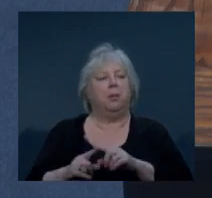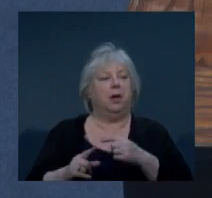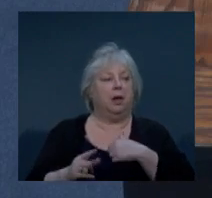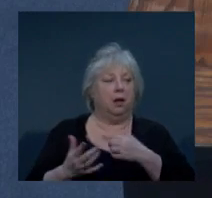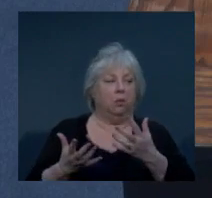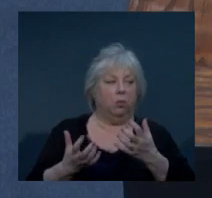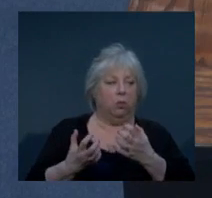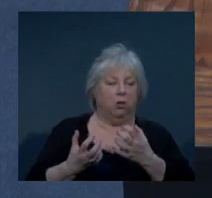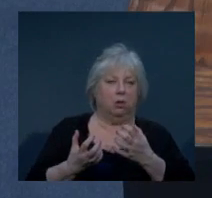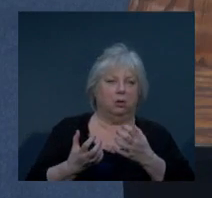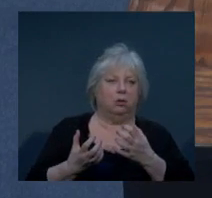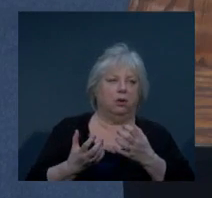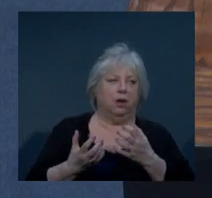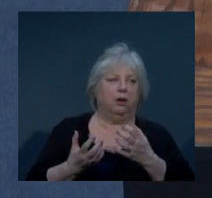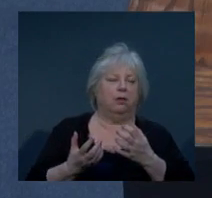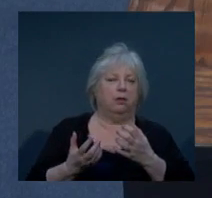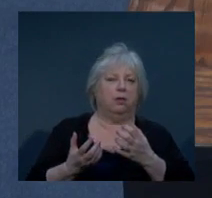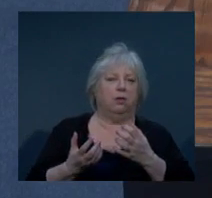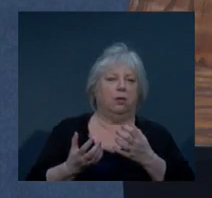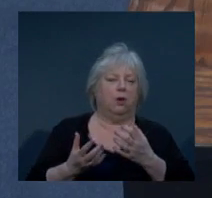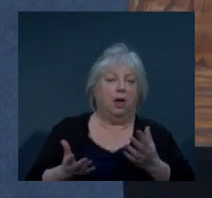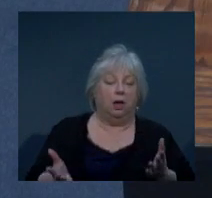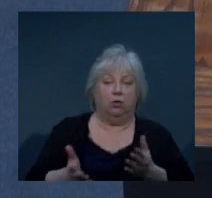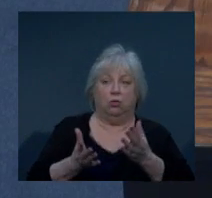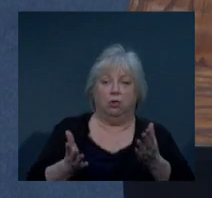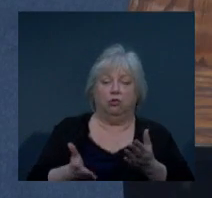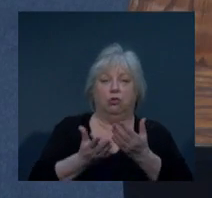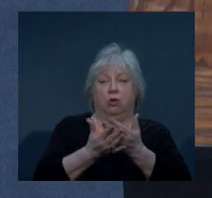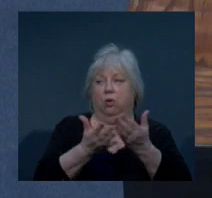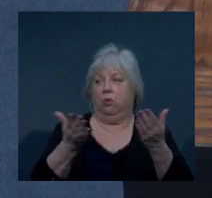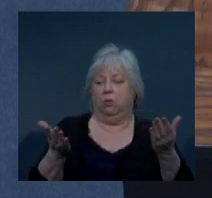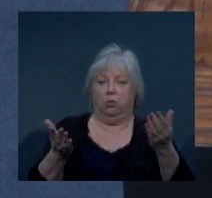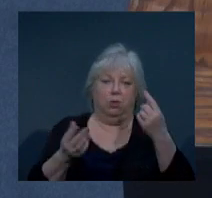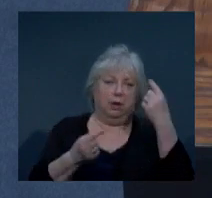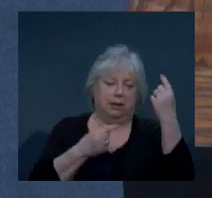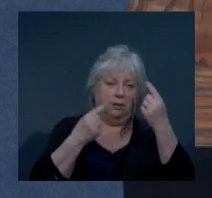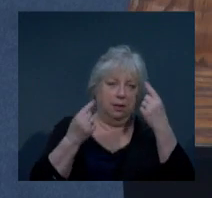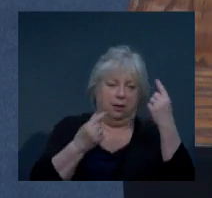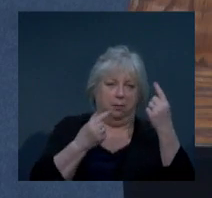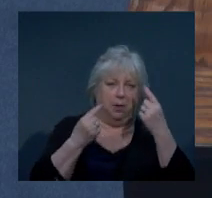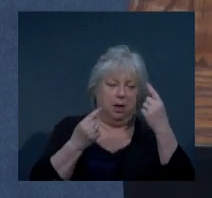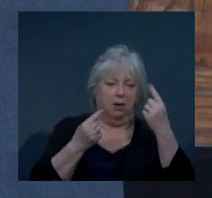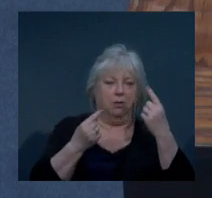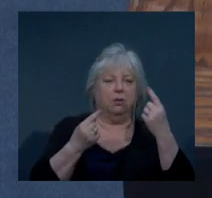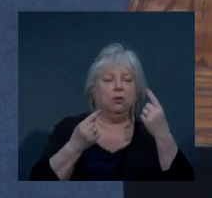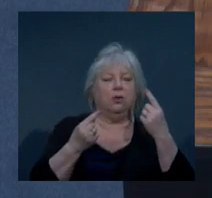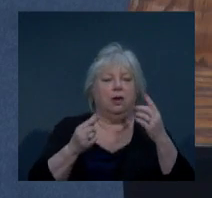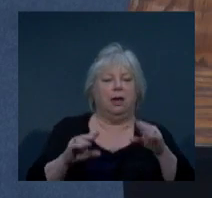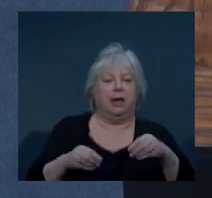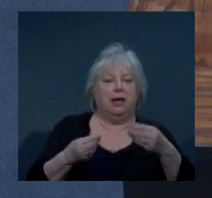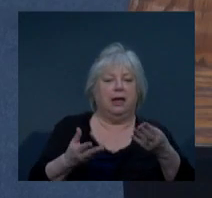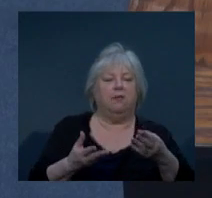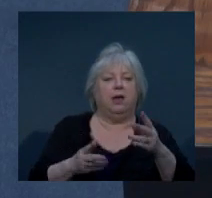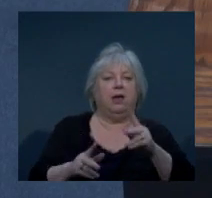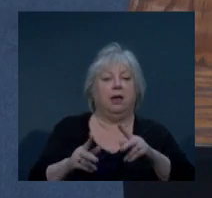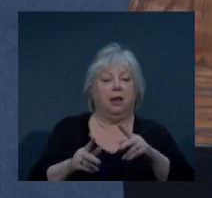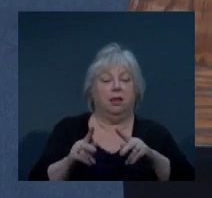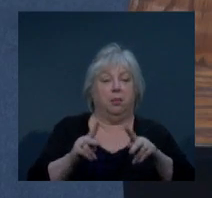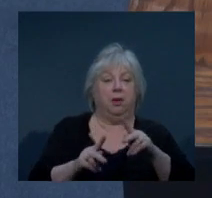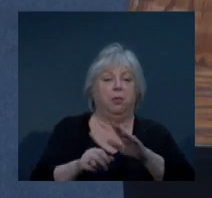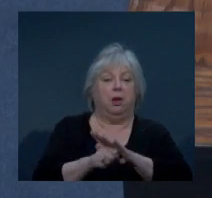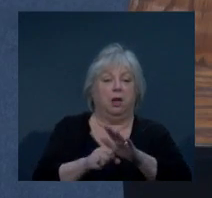I do want to encourage you guys to think about giving them enough time or